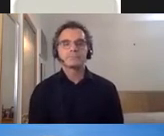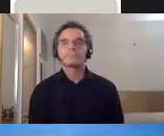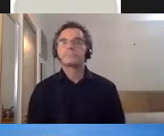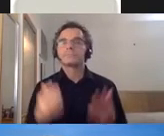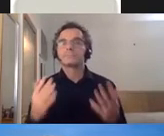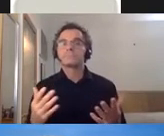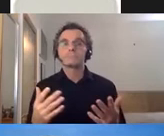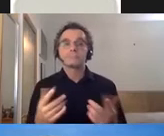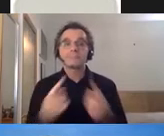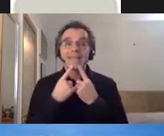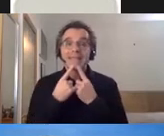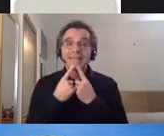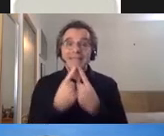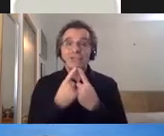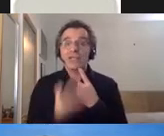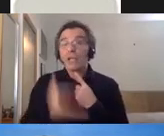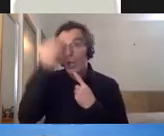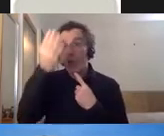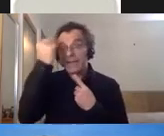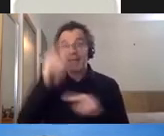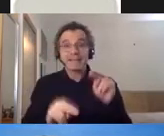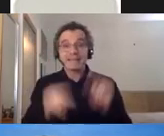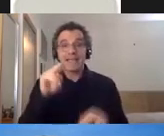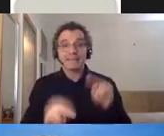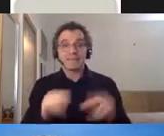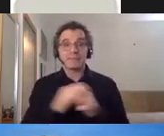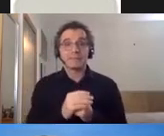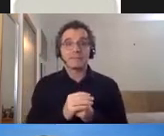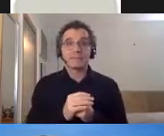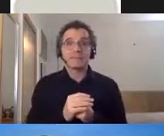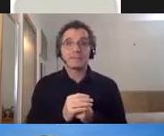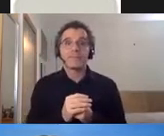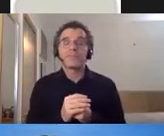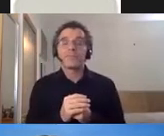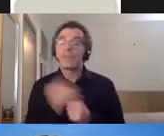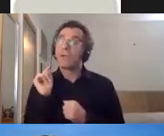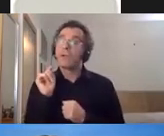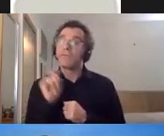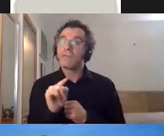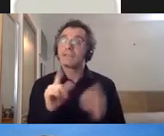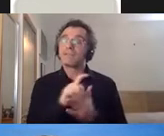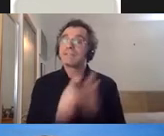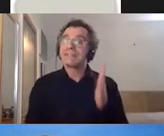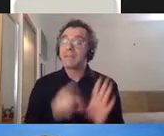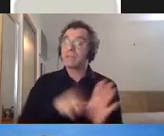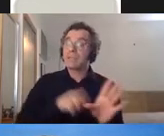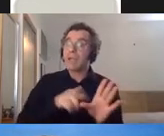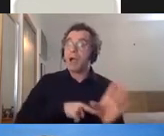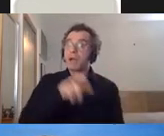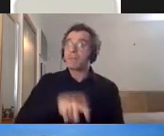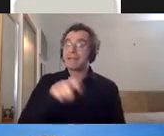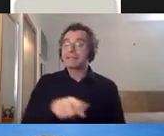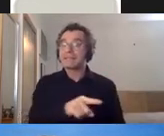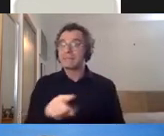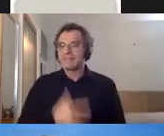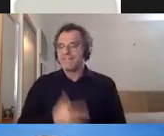Teaching, learning and assessment. In relation to teaching, learning and assessment, the disabled young participants felt that